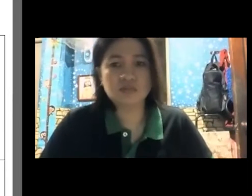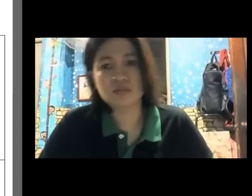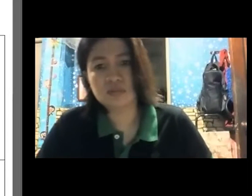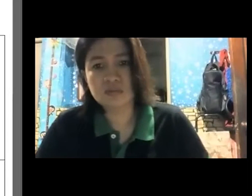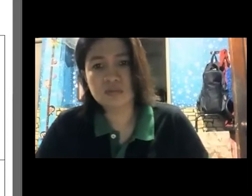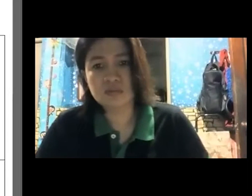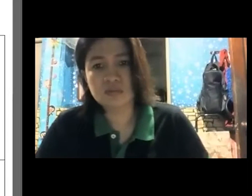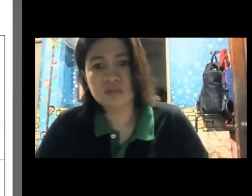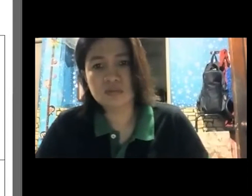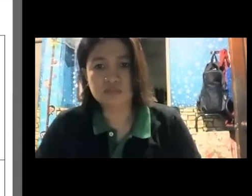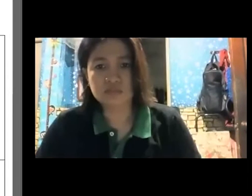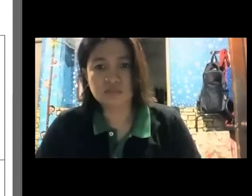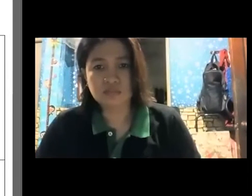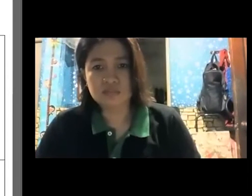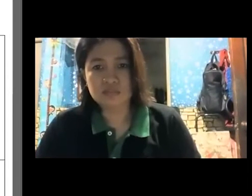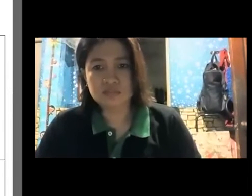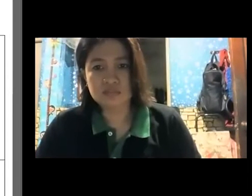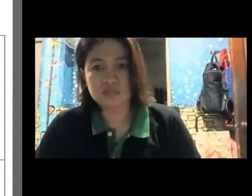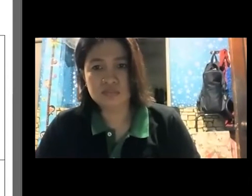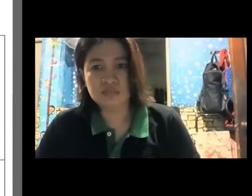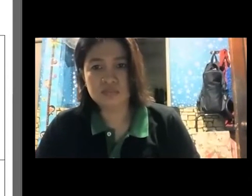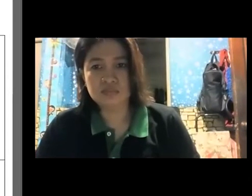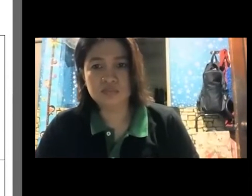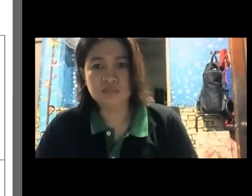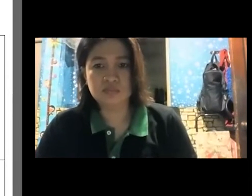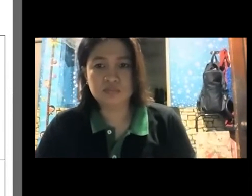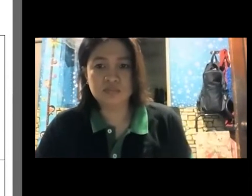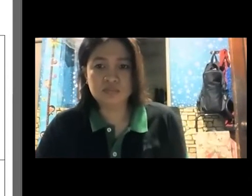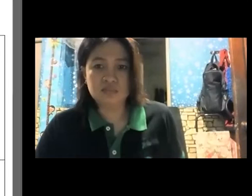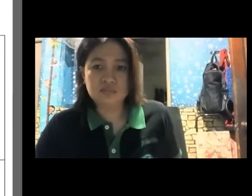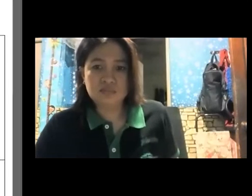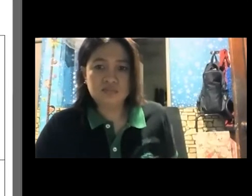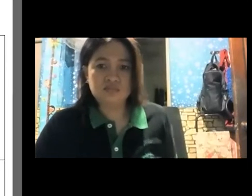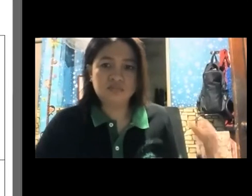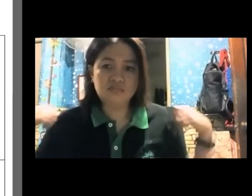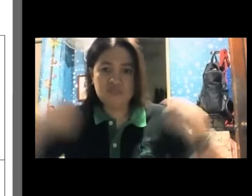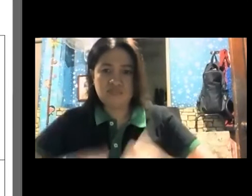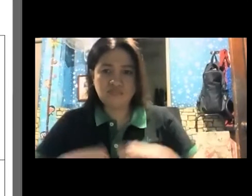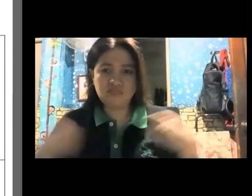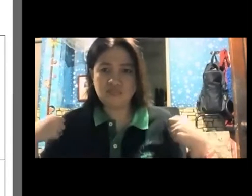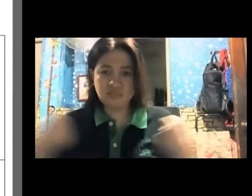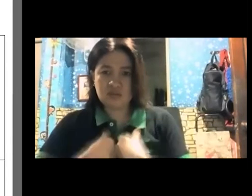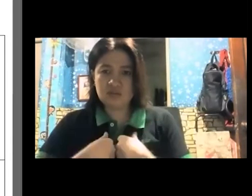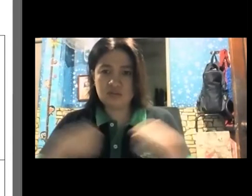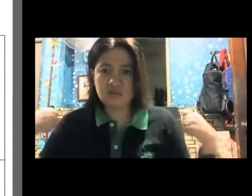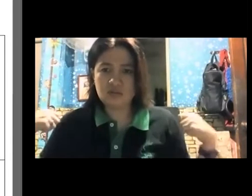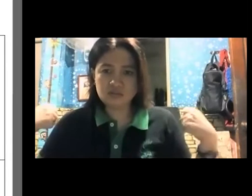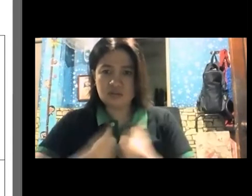with an A, and then jacket is more inwards towards the center of the chest.